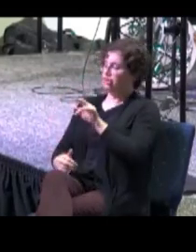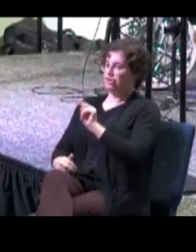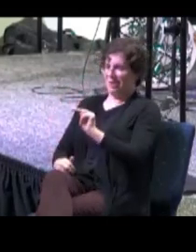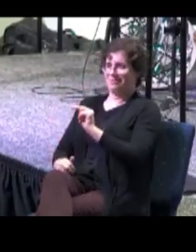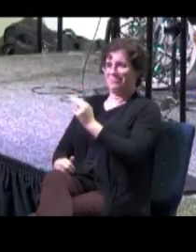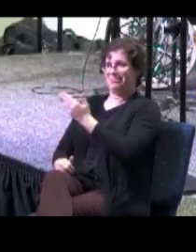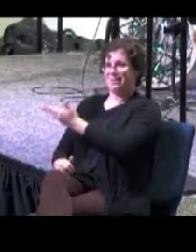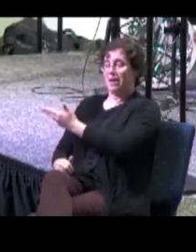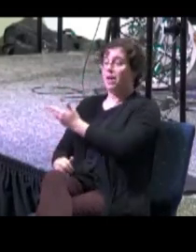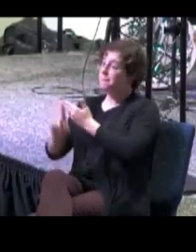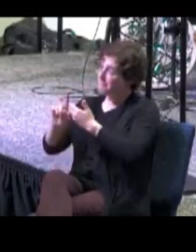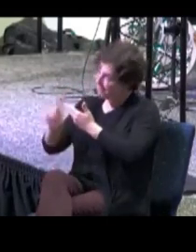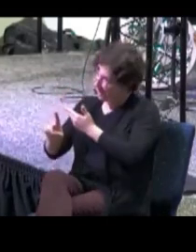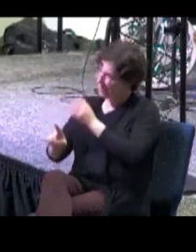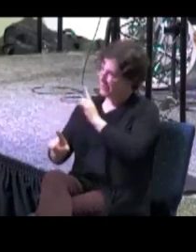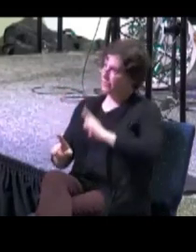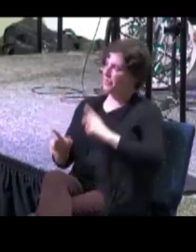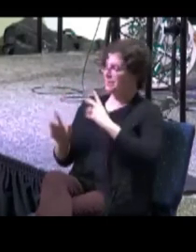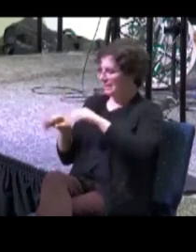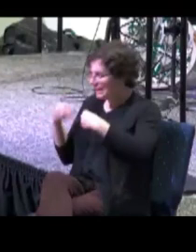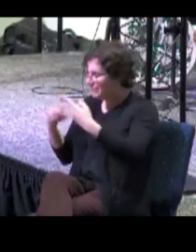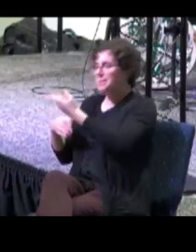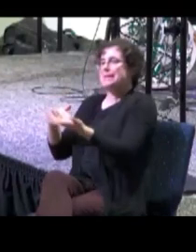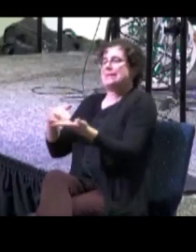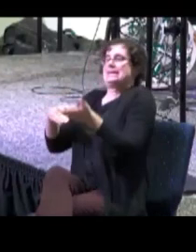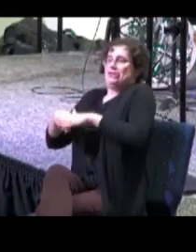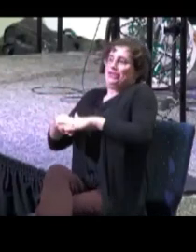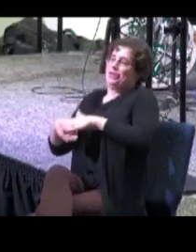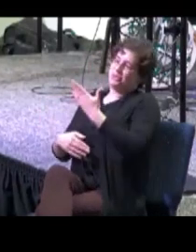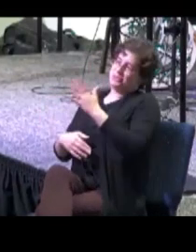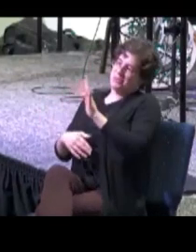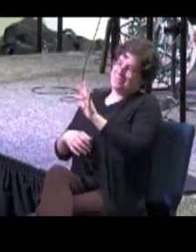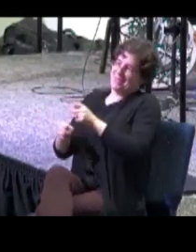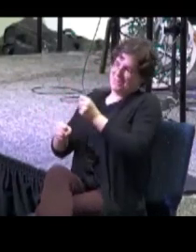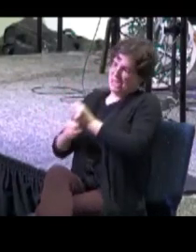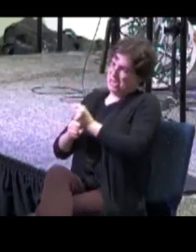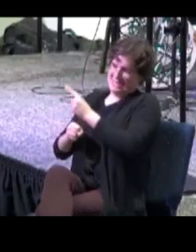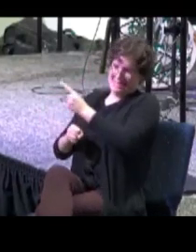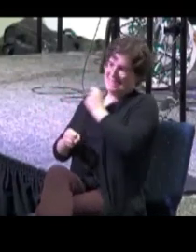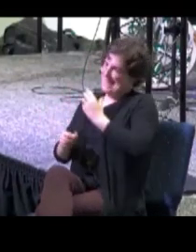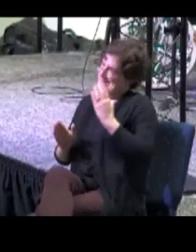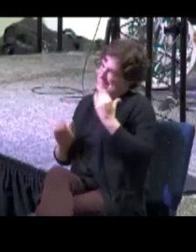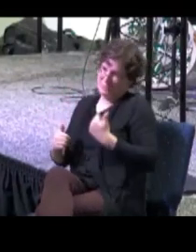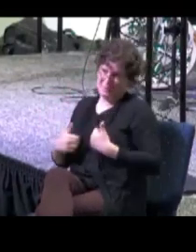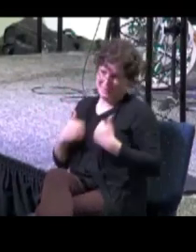him 25 years more than he ever expected to live.